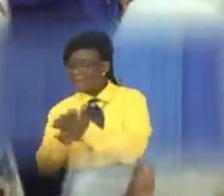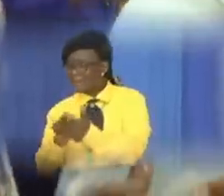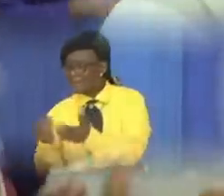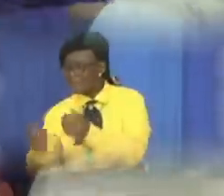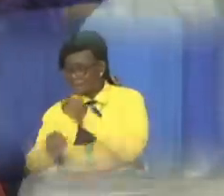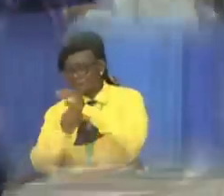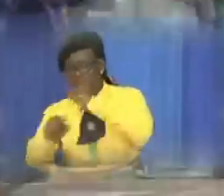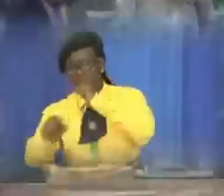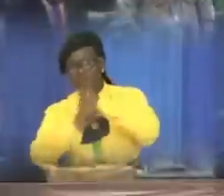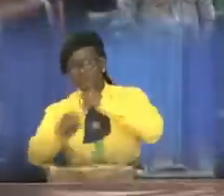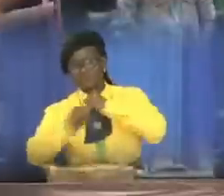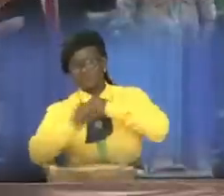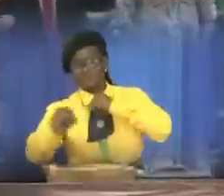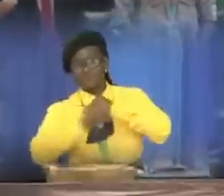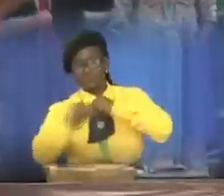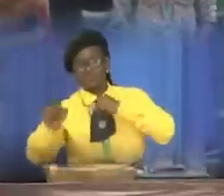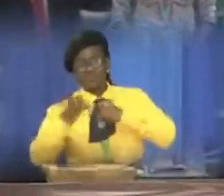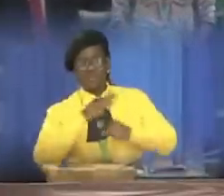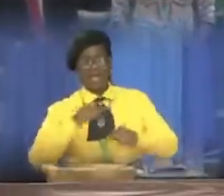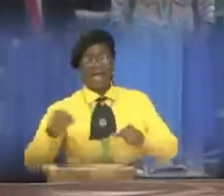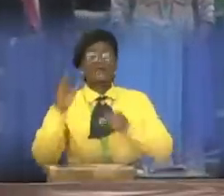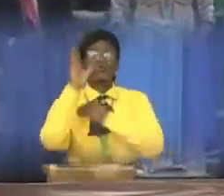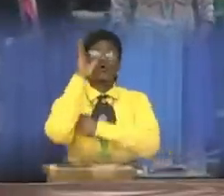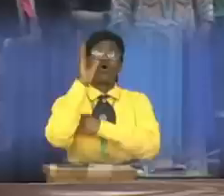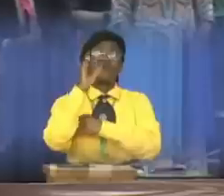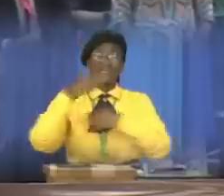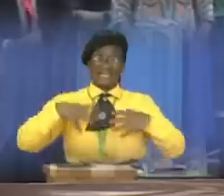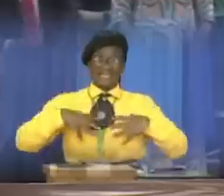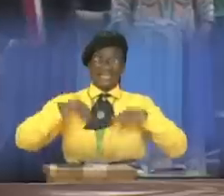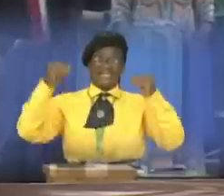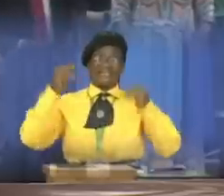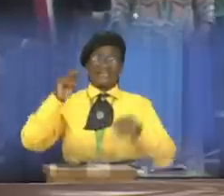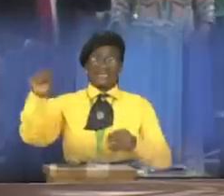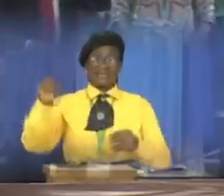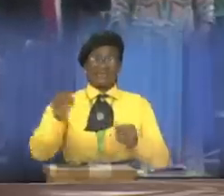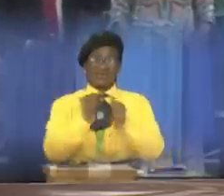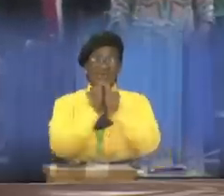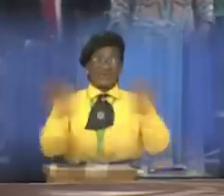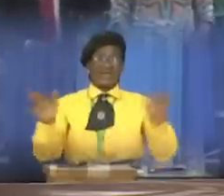and got healed without anybody praying for him.